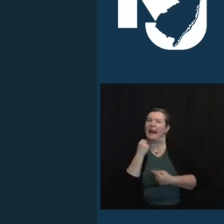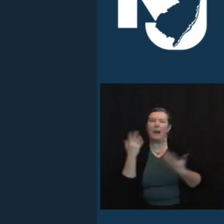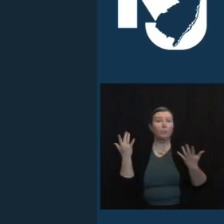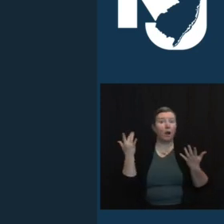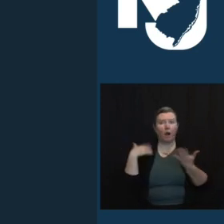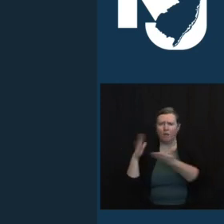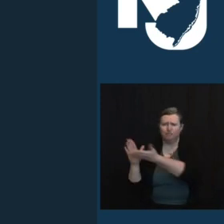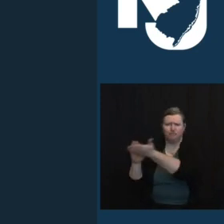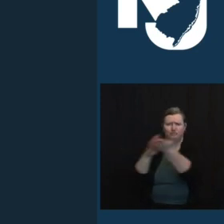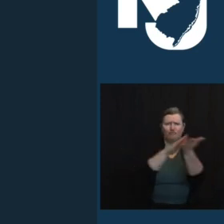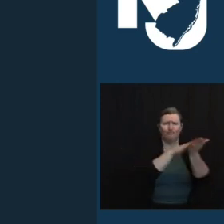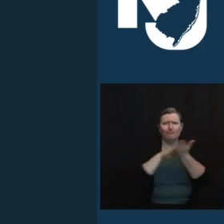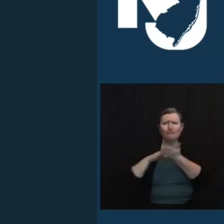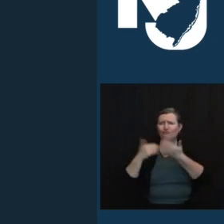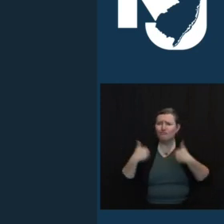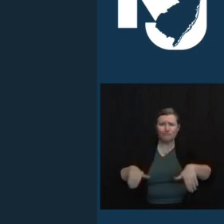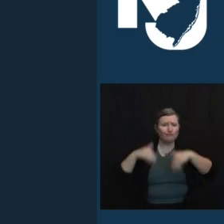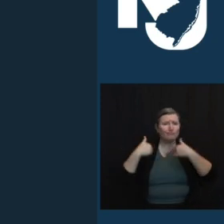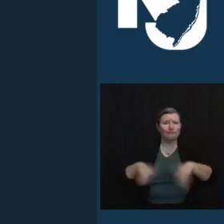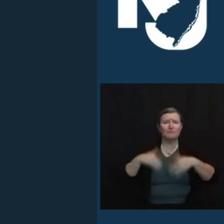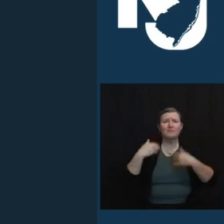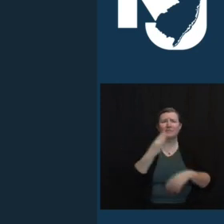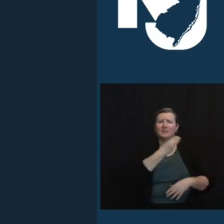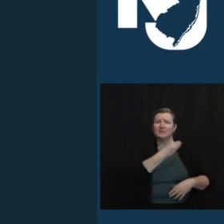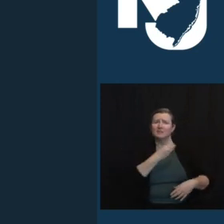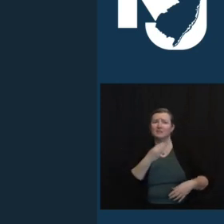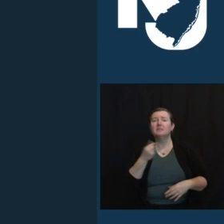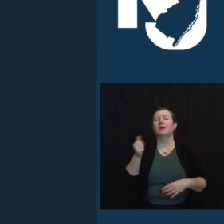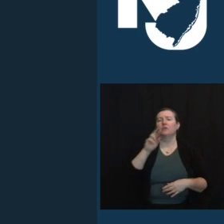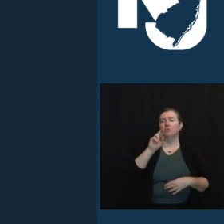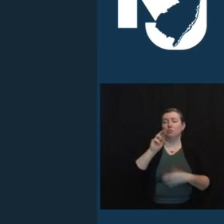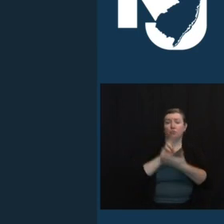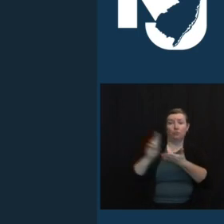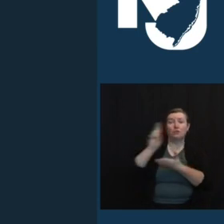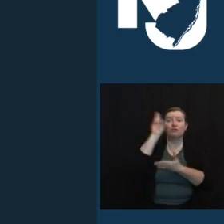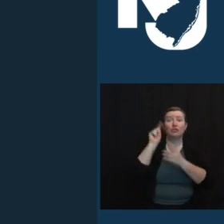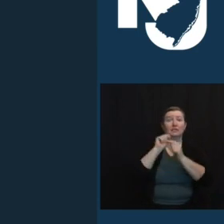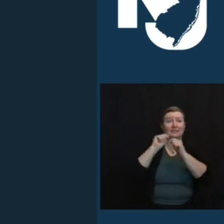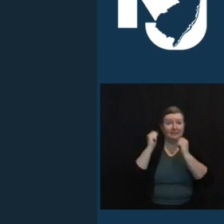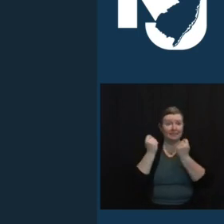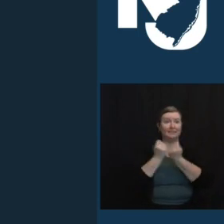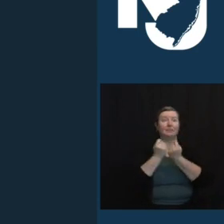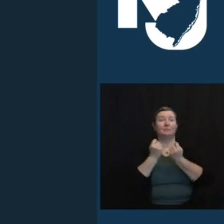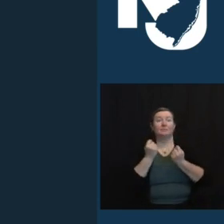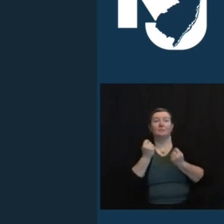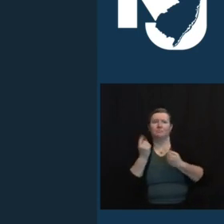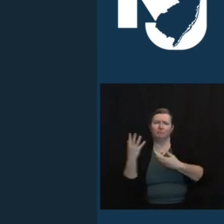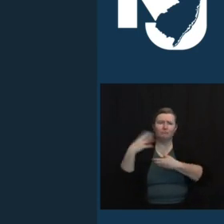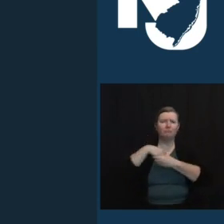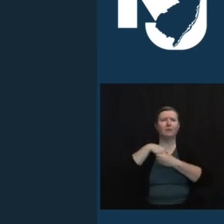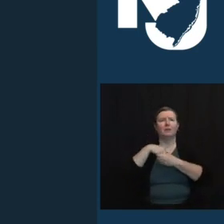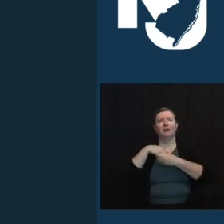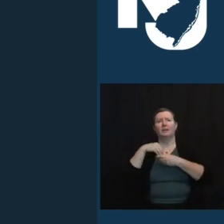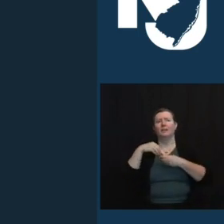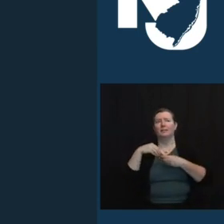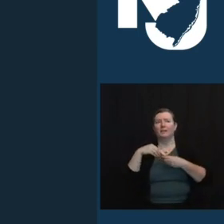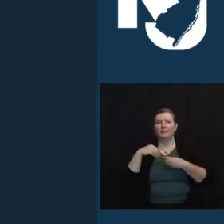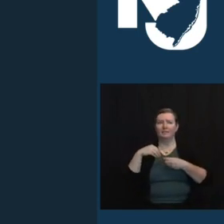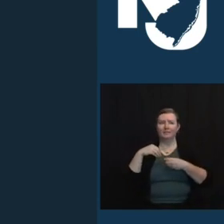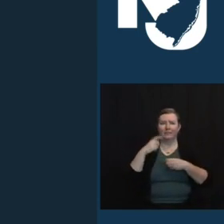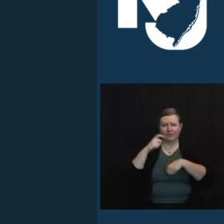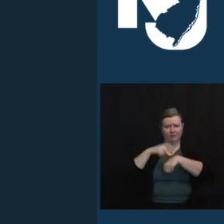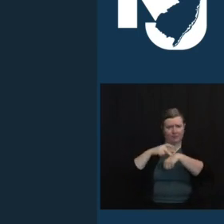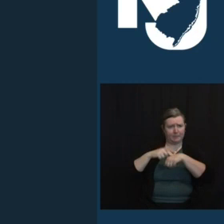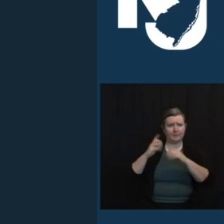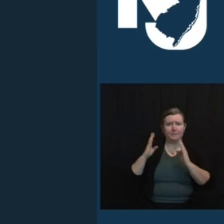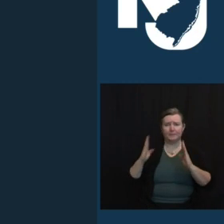several Rutgers teams that are playing in postseason tournaments. I'll start with the men's and women's